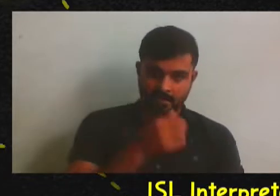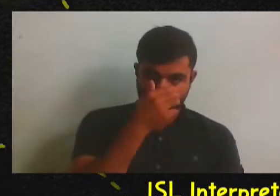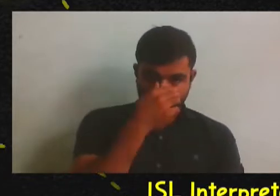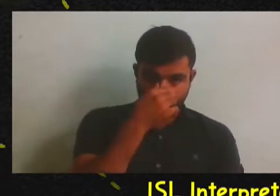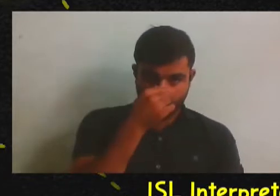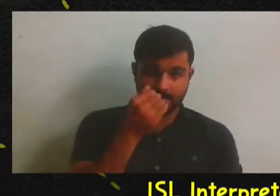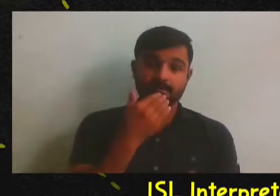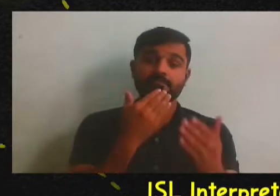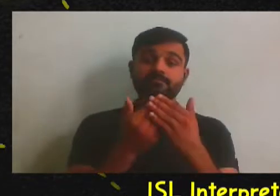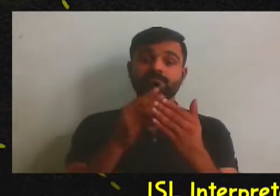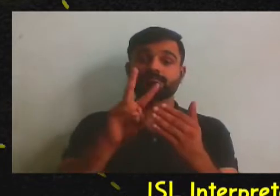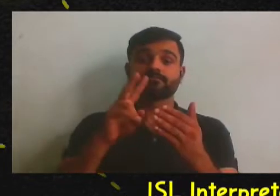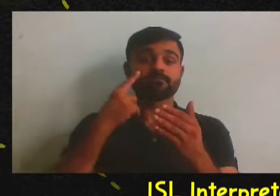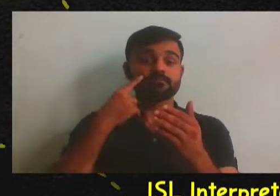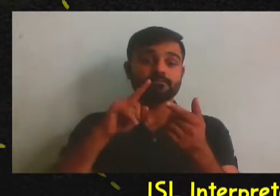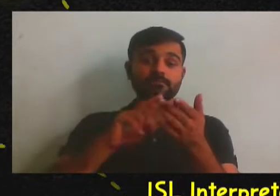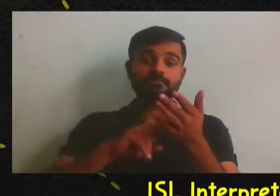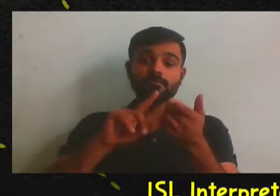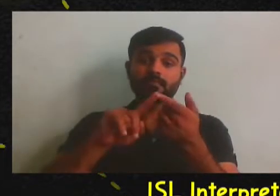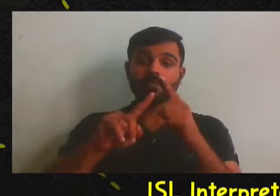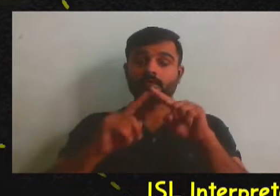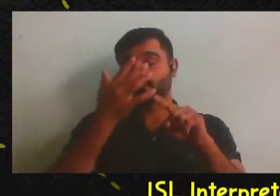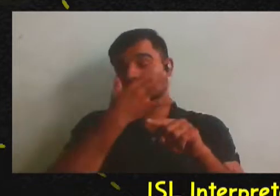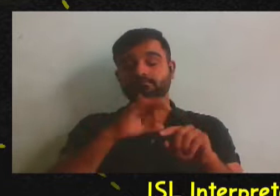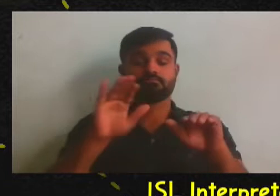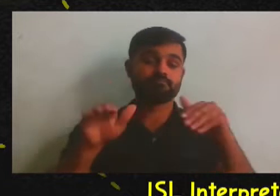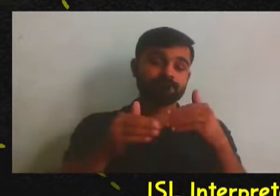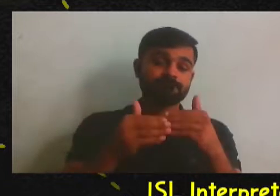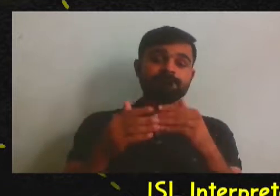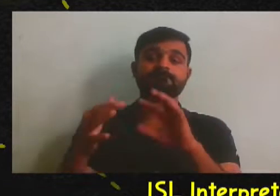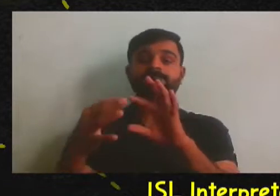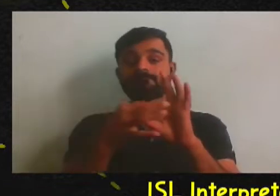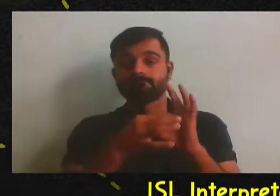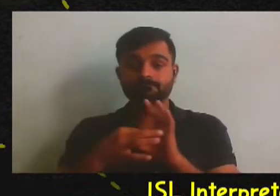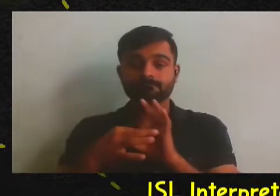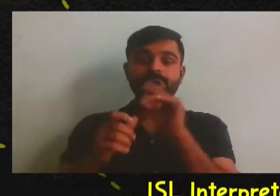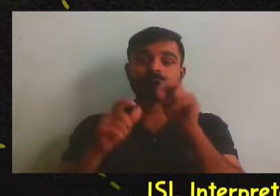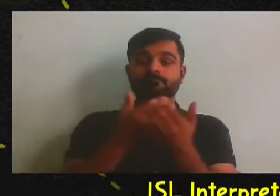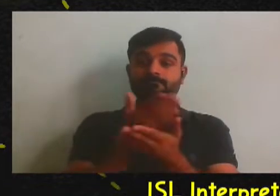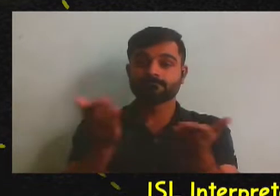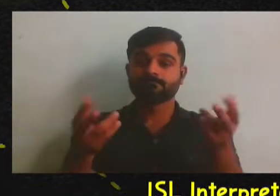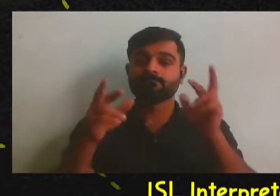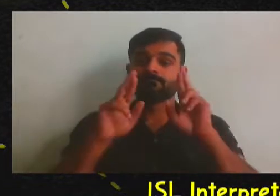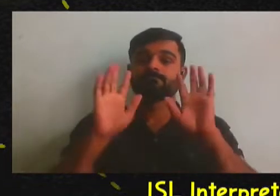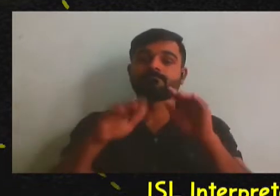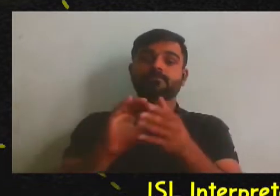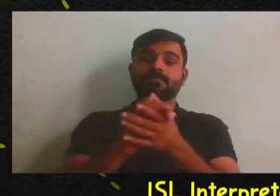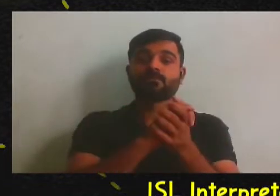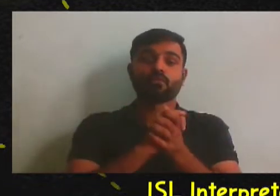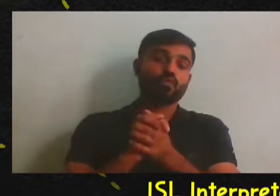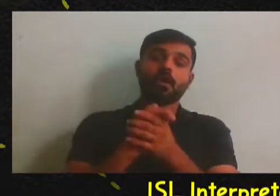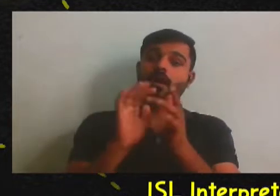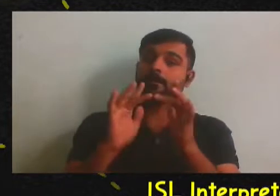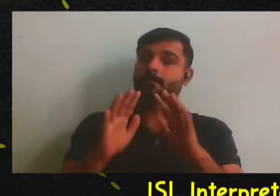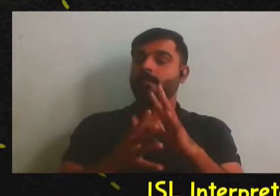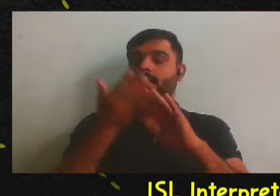Thank you, Vinita, for those wonderful introductions, interrupted albeit every now and then, but I think we have a sense of how rich a panel